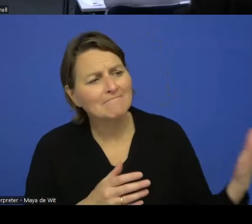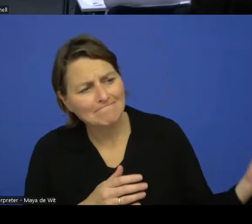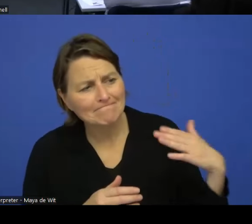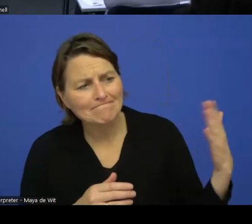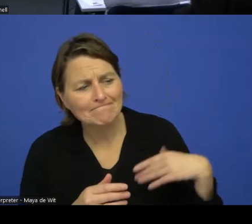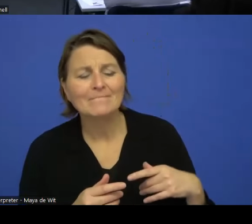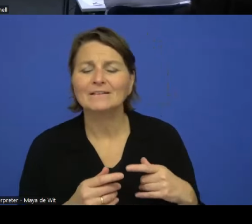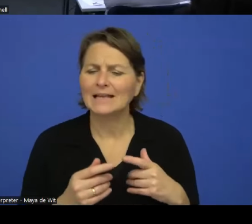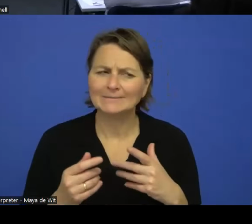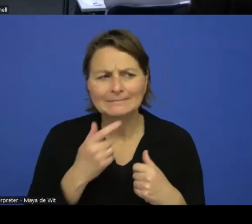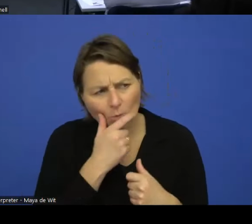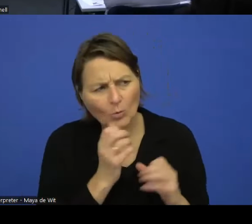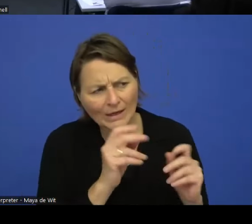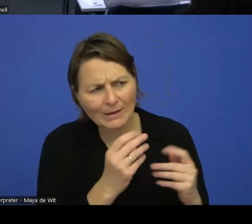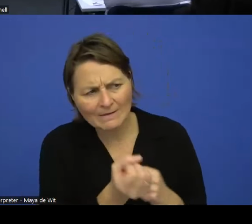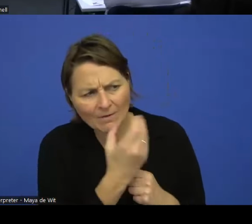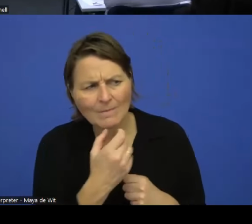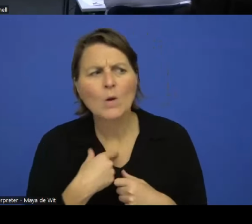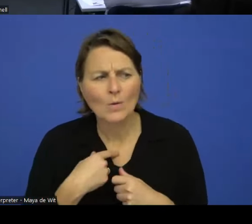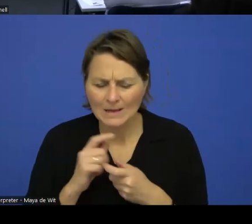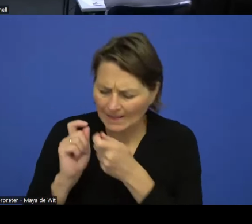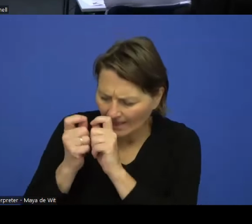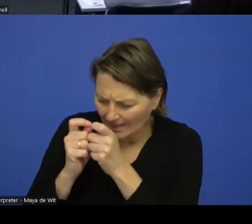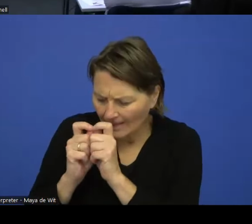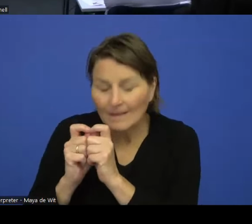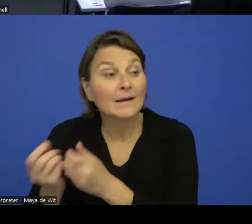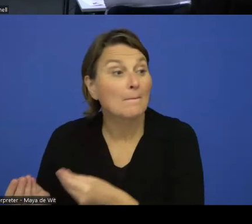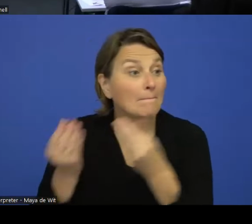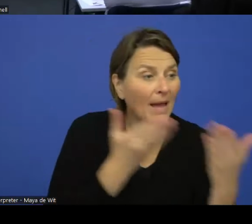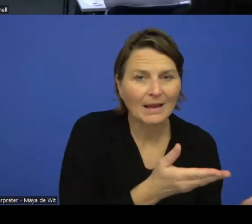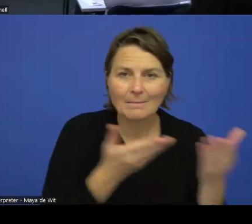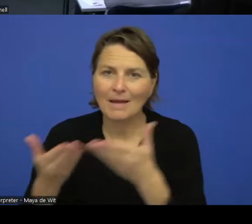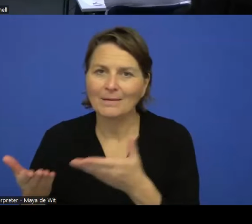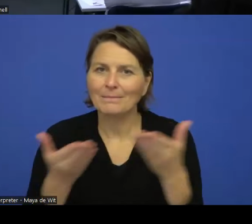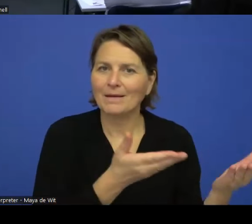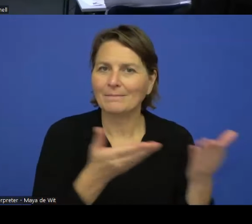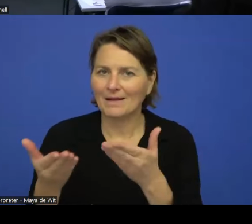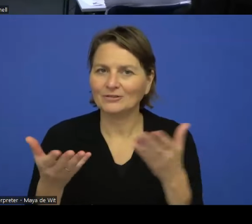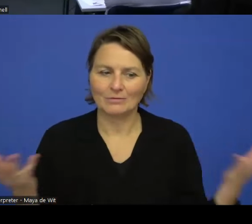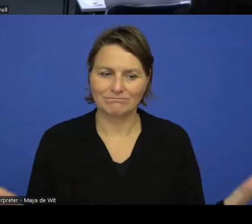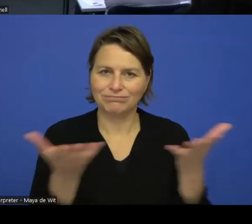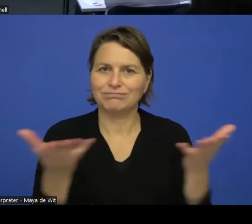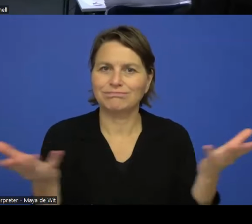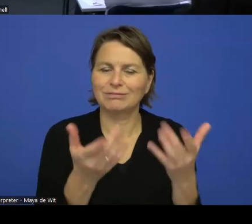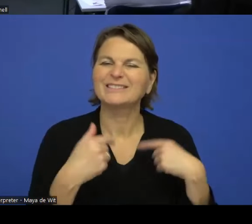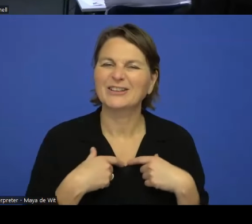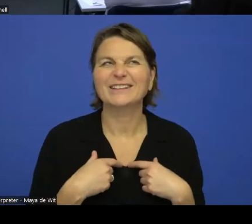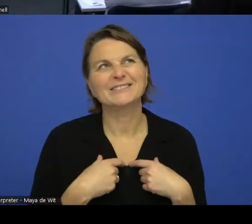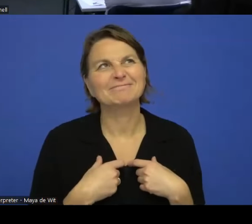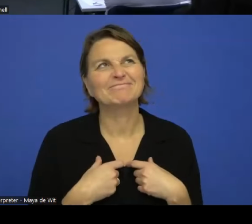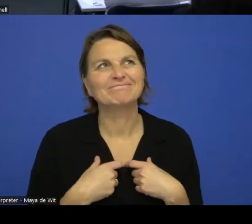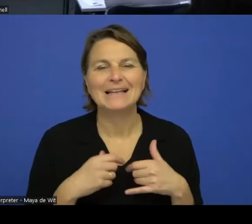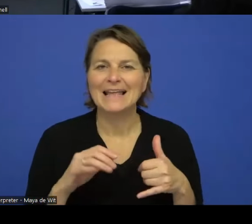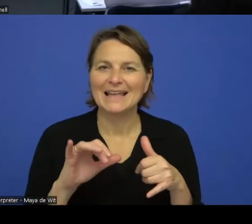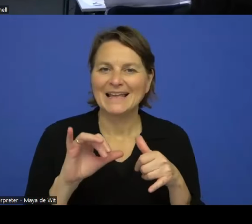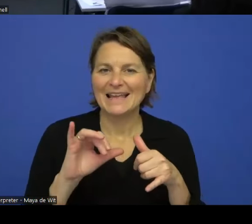make prototypes, take them back. Did they enjoy them as much as they did? So here the engineering was really I don't like the term probe, which